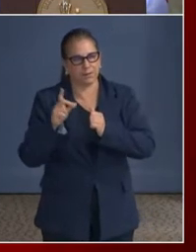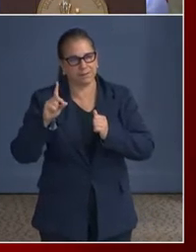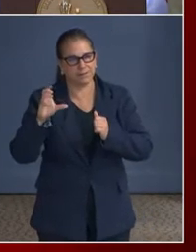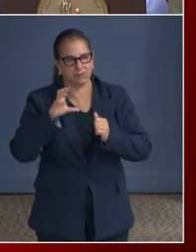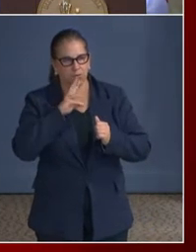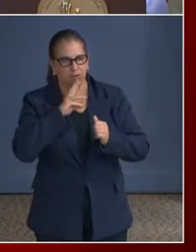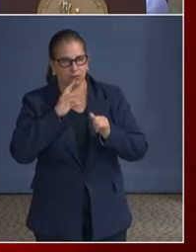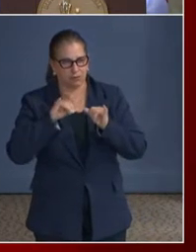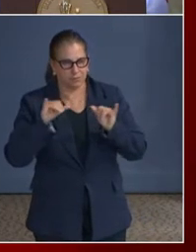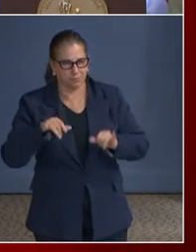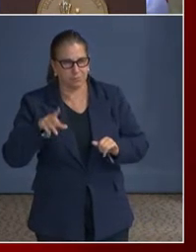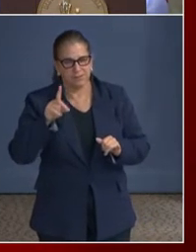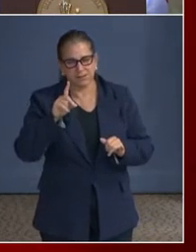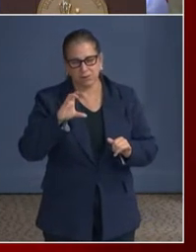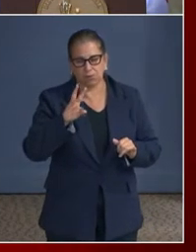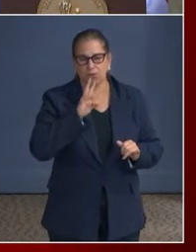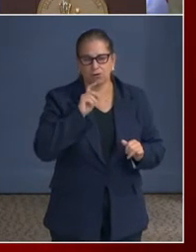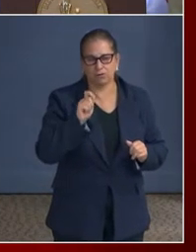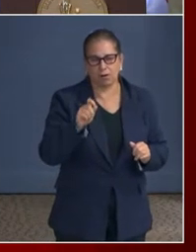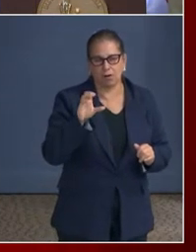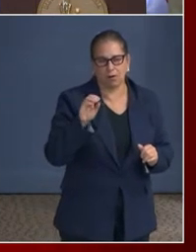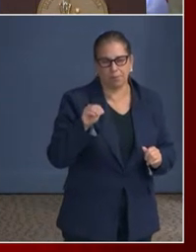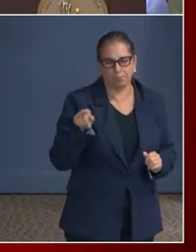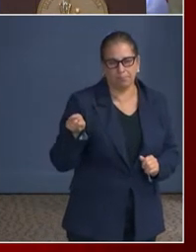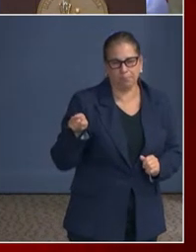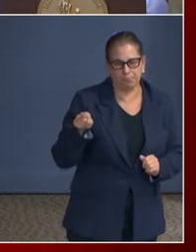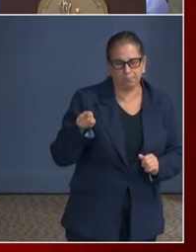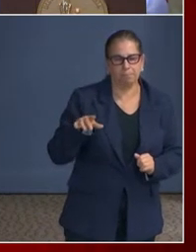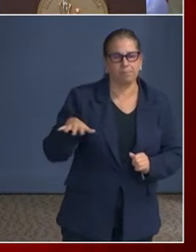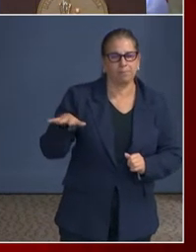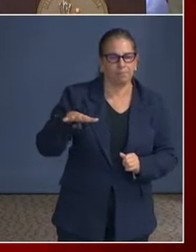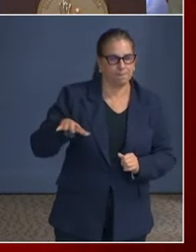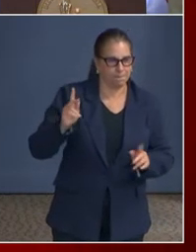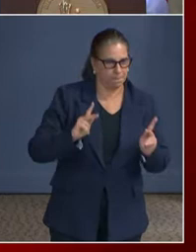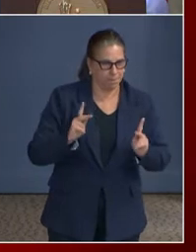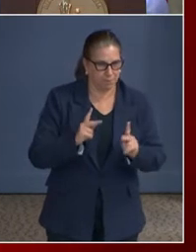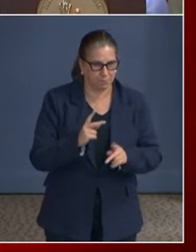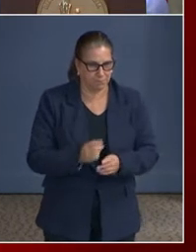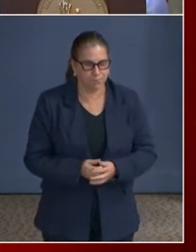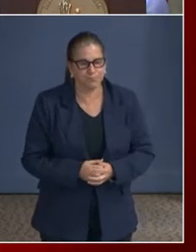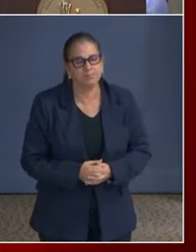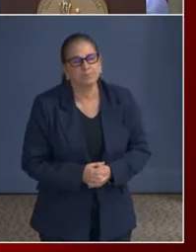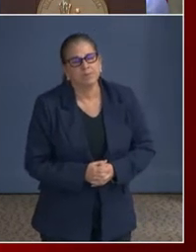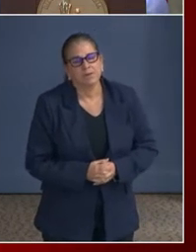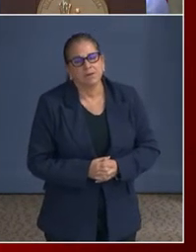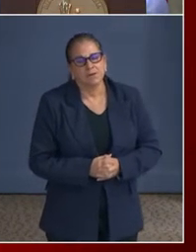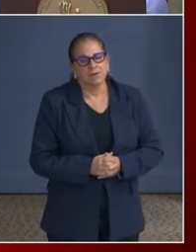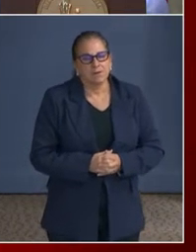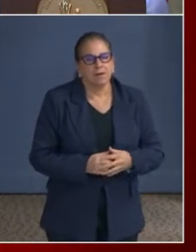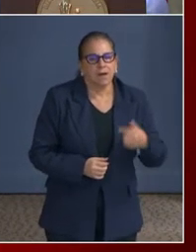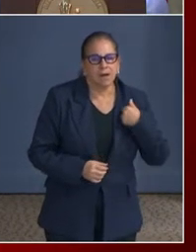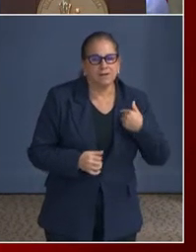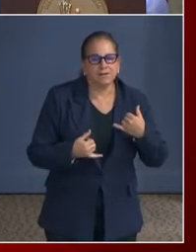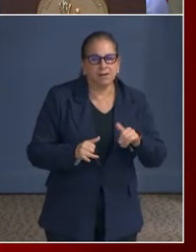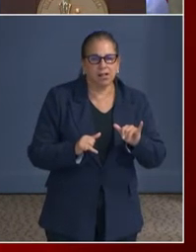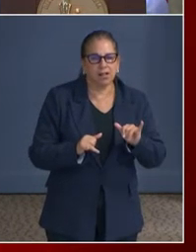Thursday. So we want to continue to remind residents to go to